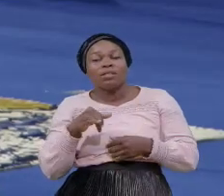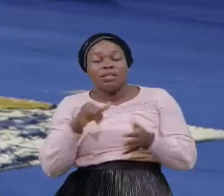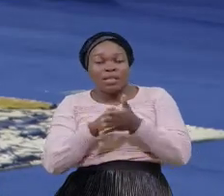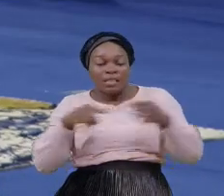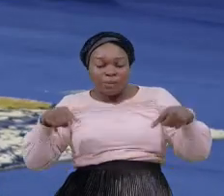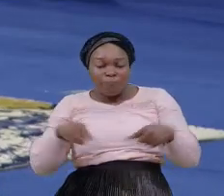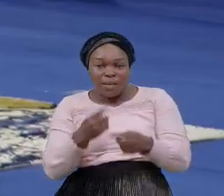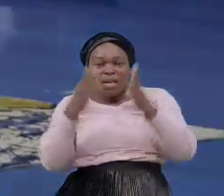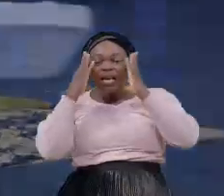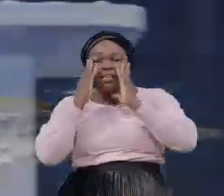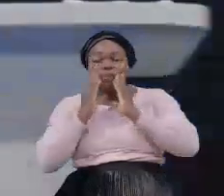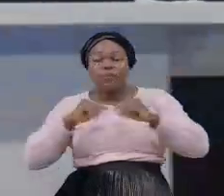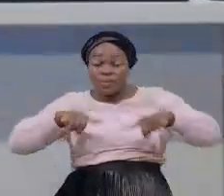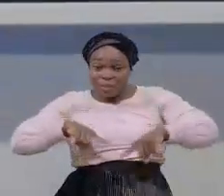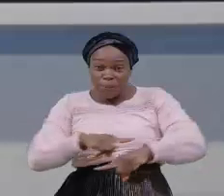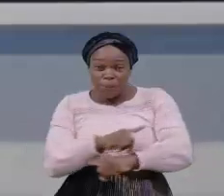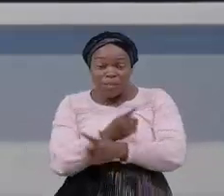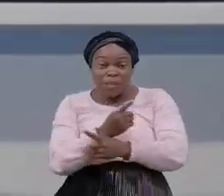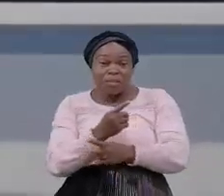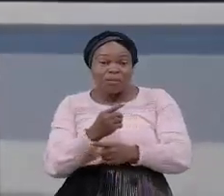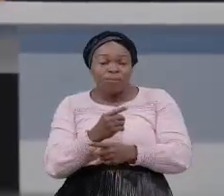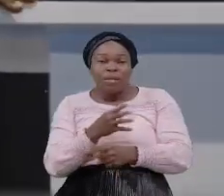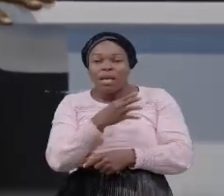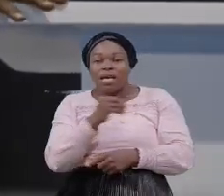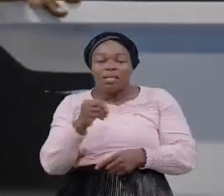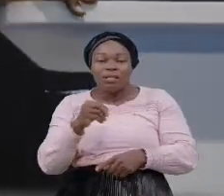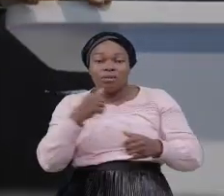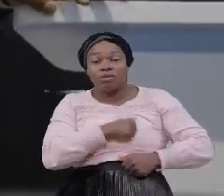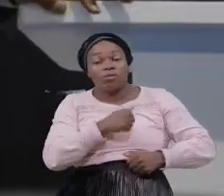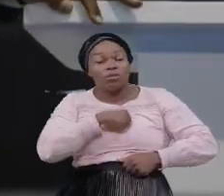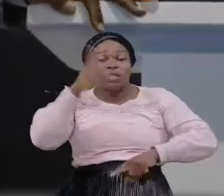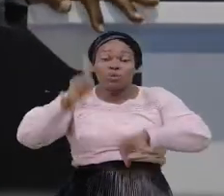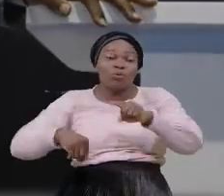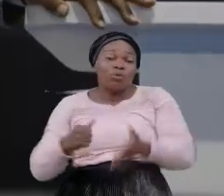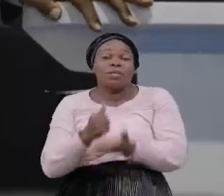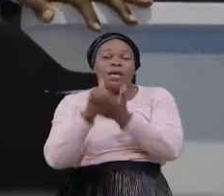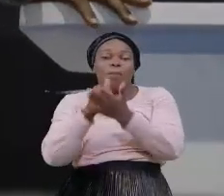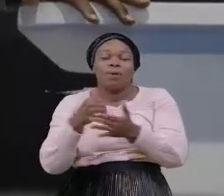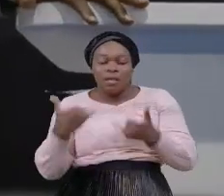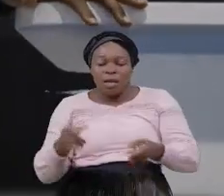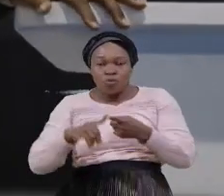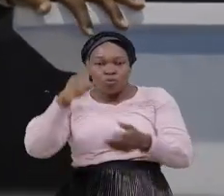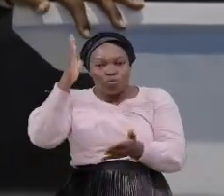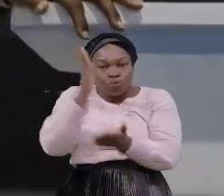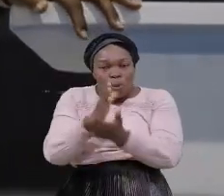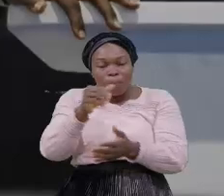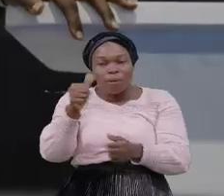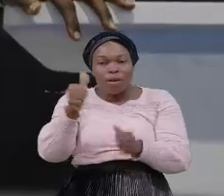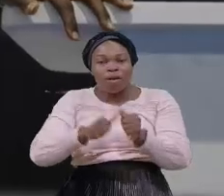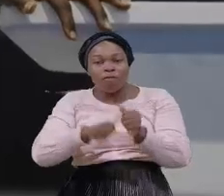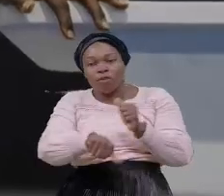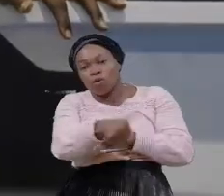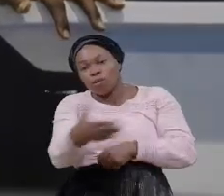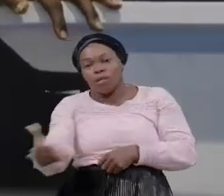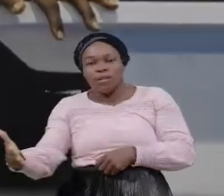pain. And he couldn't help. He had to stop every other thing. And he didn't go west, didn't go east, didn't